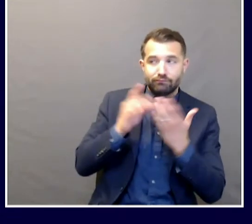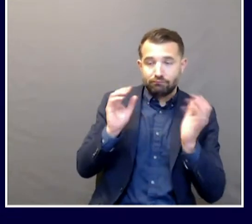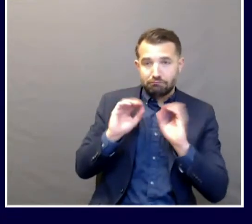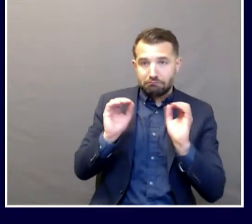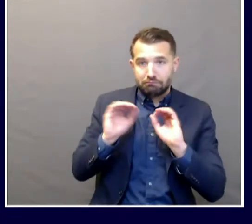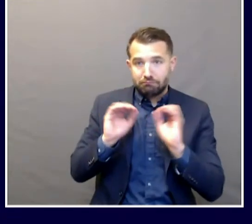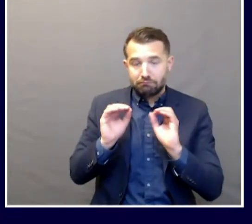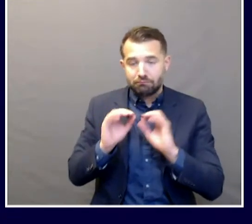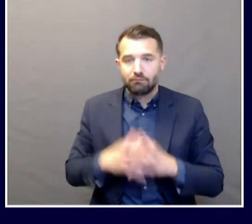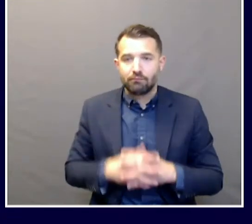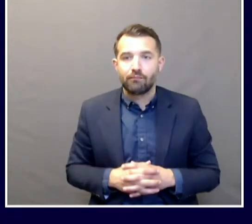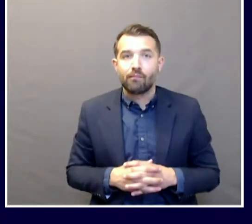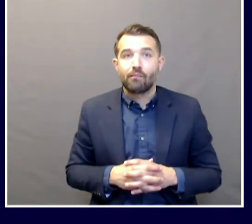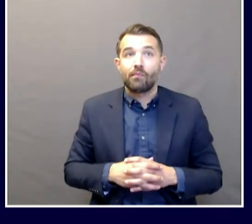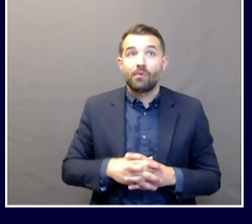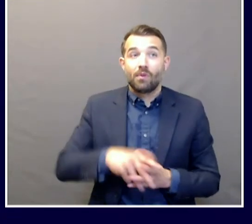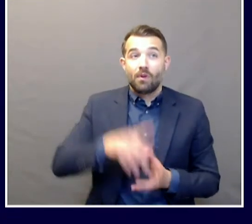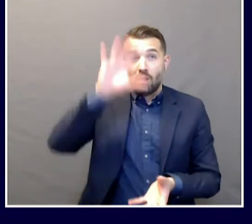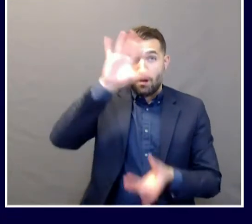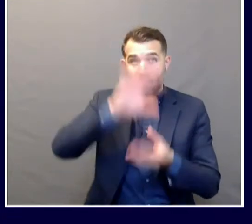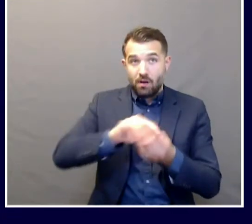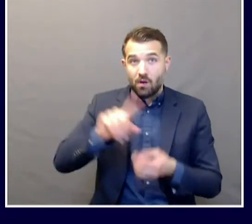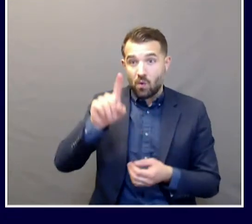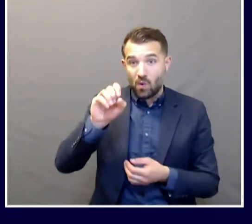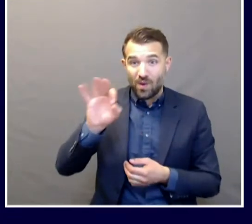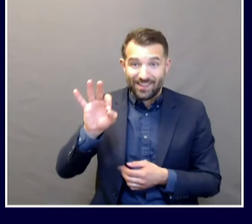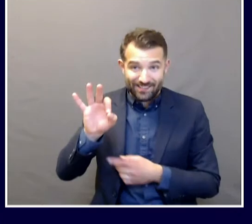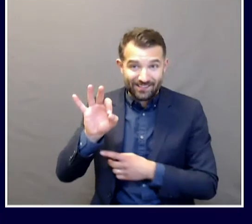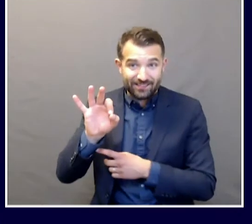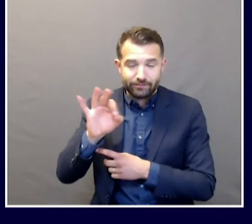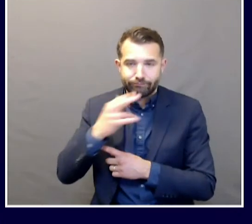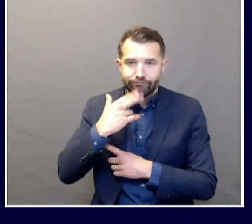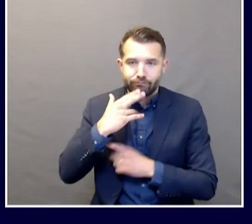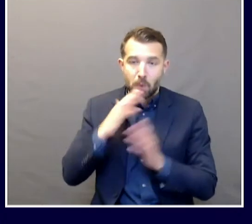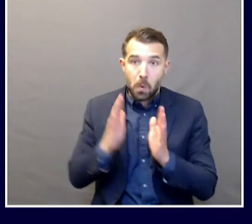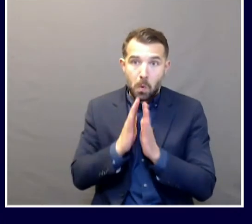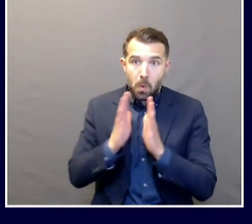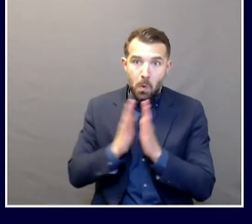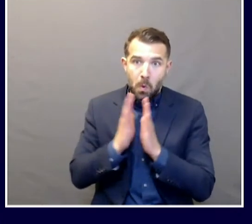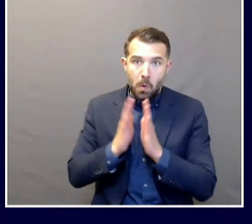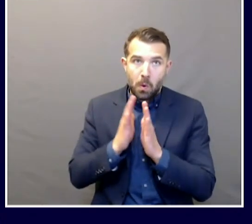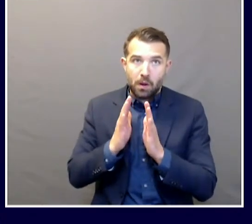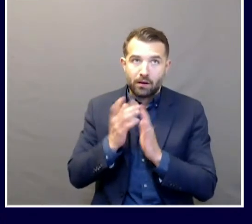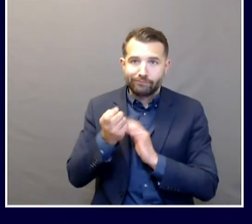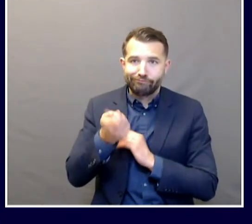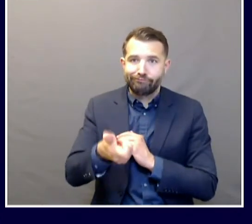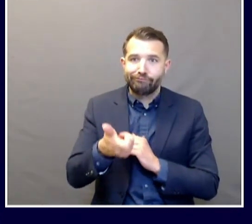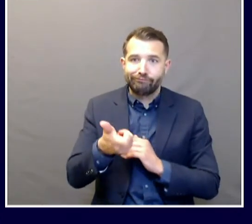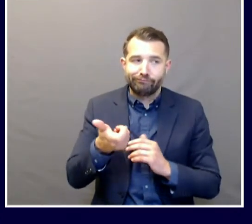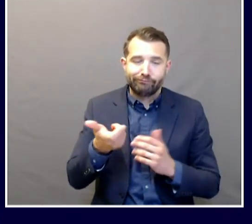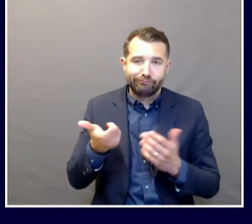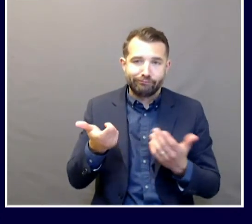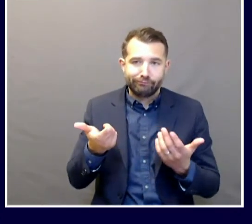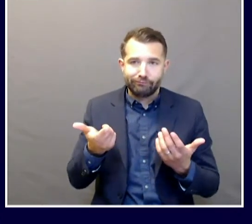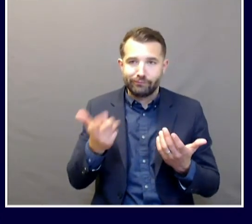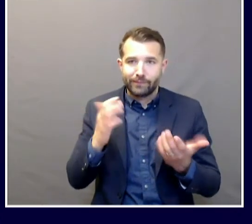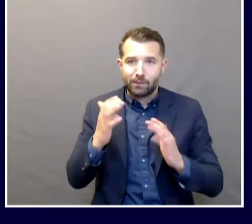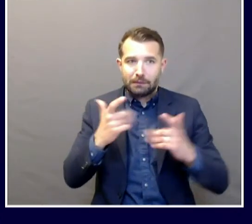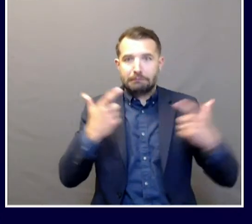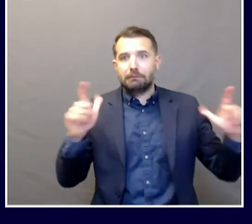as a country and as a state starting in December, we've had about 44,000 new cases of